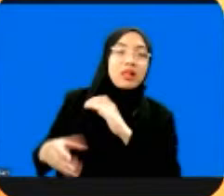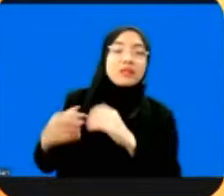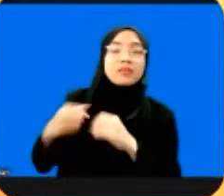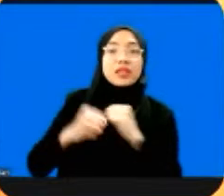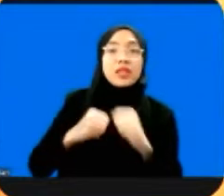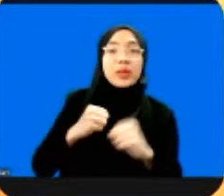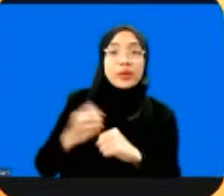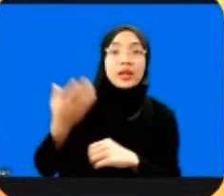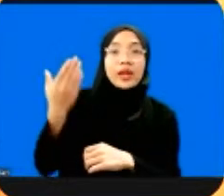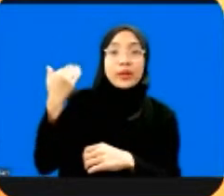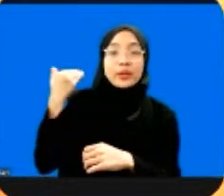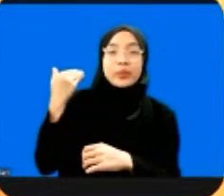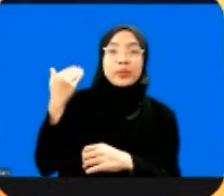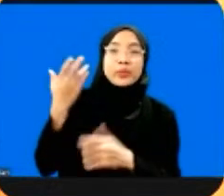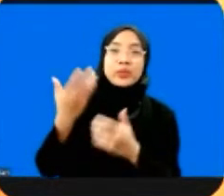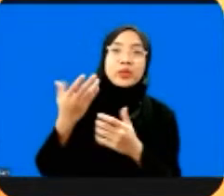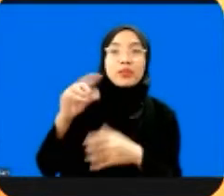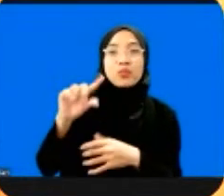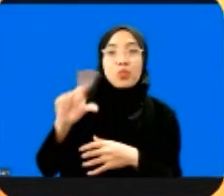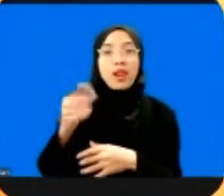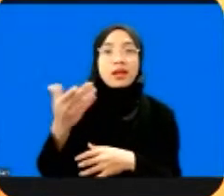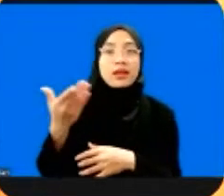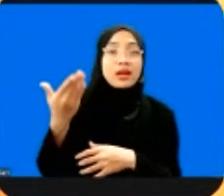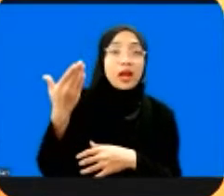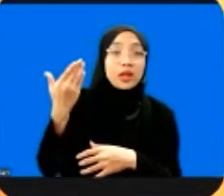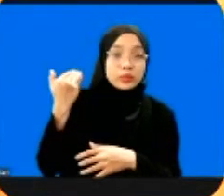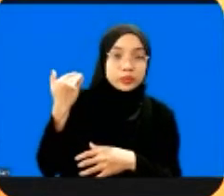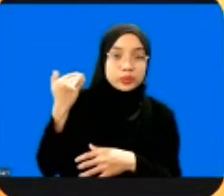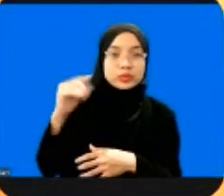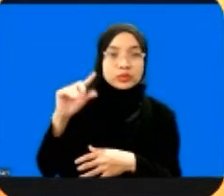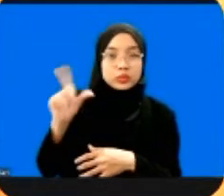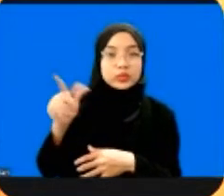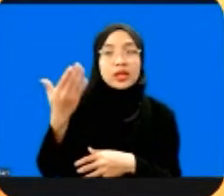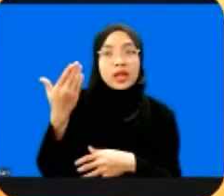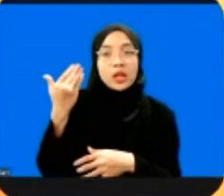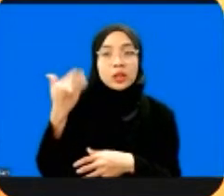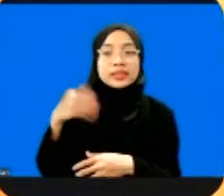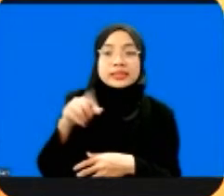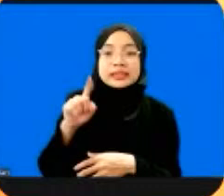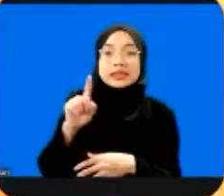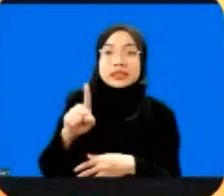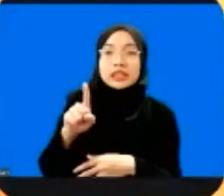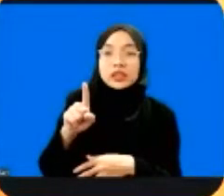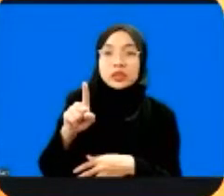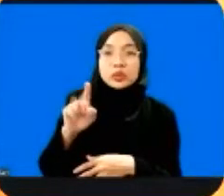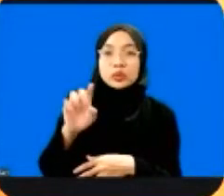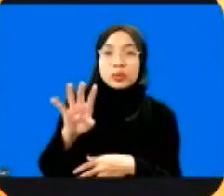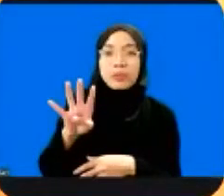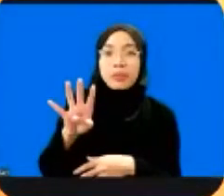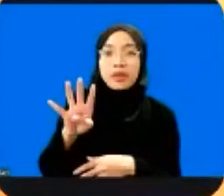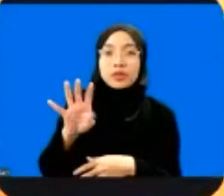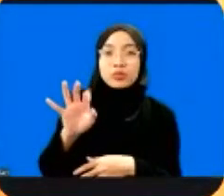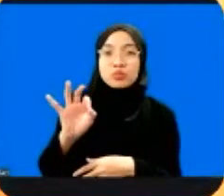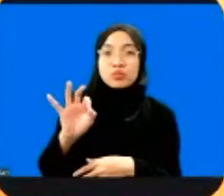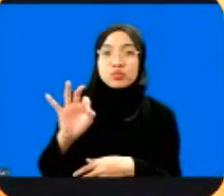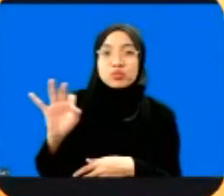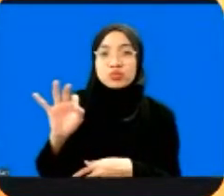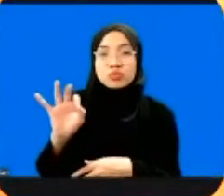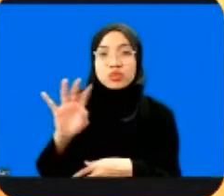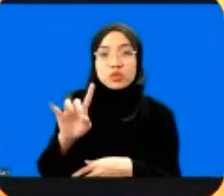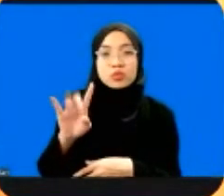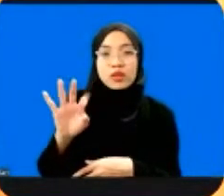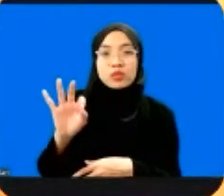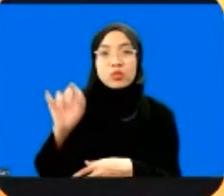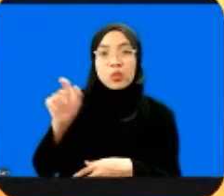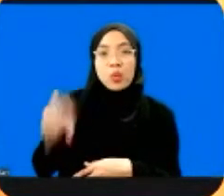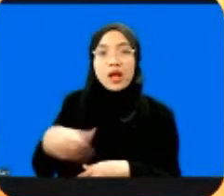month, about 140 victims who were